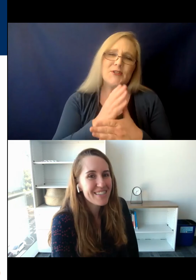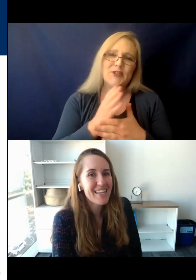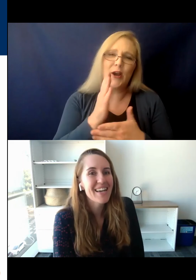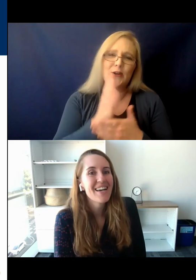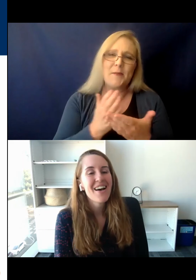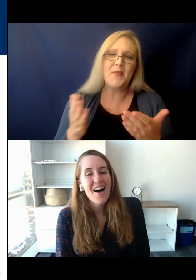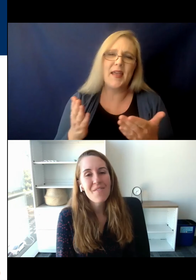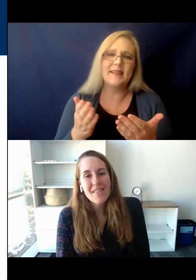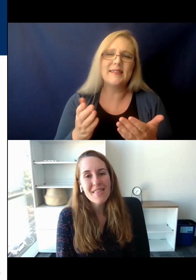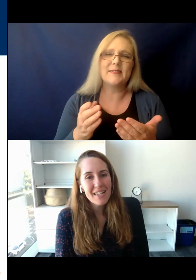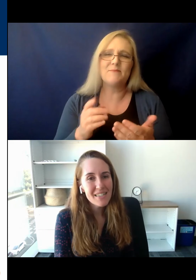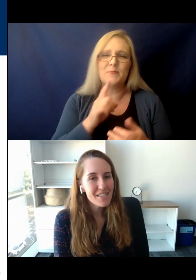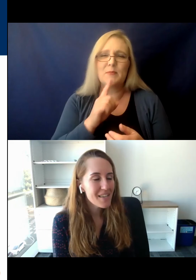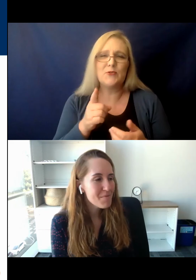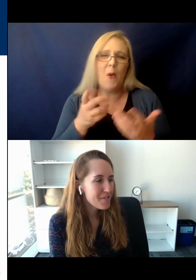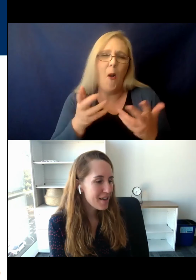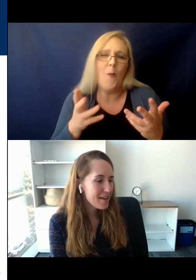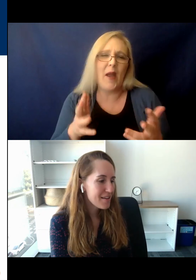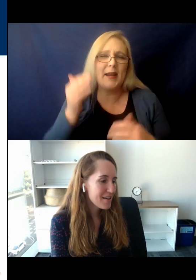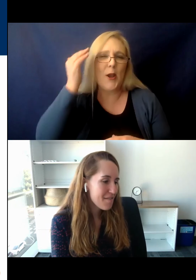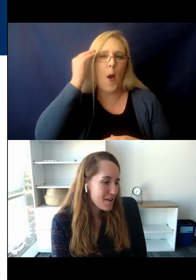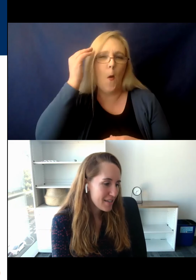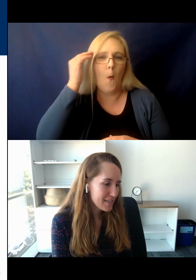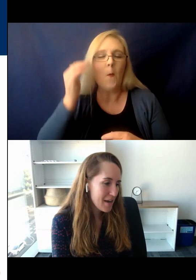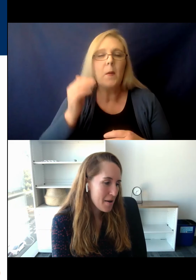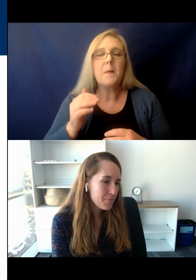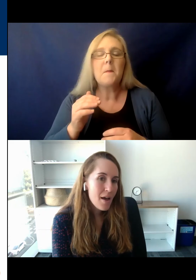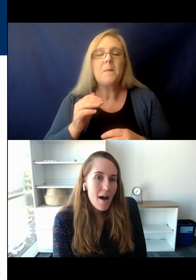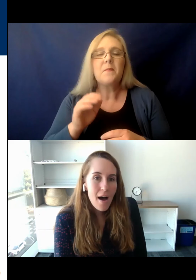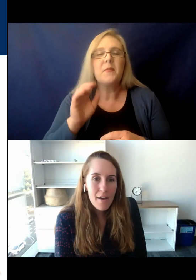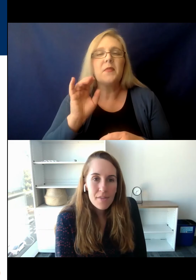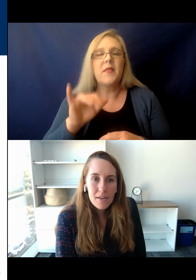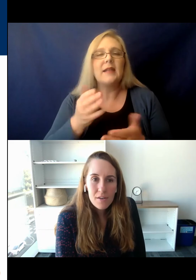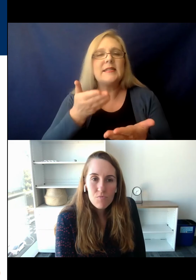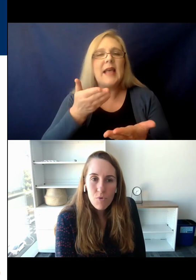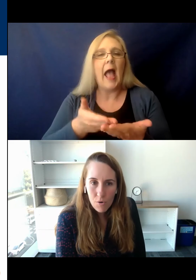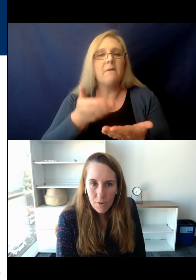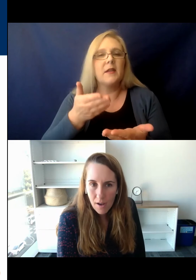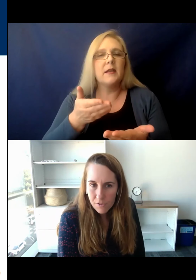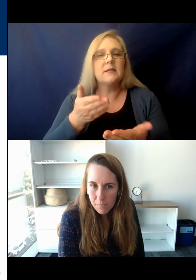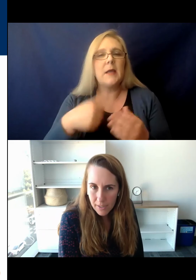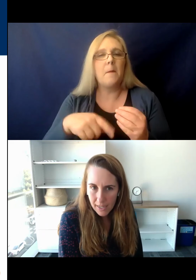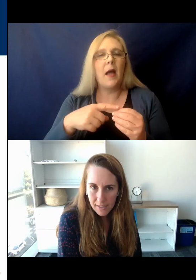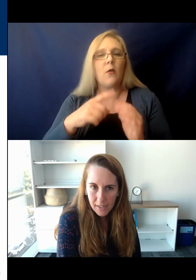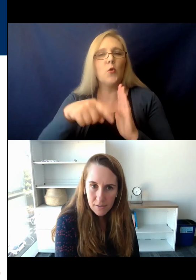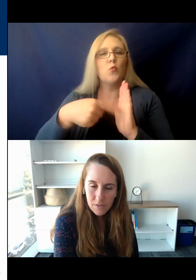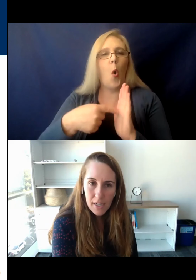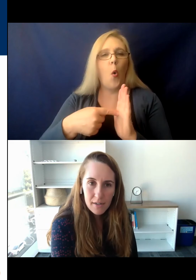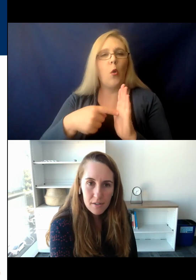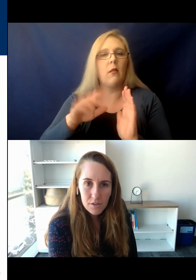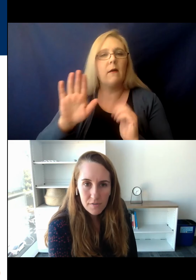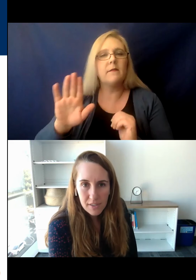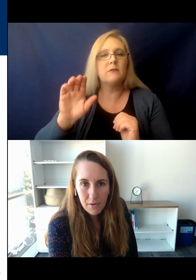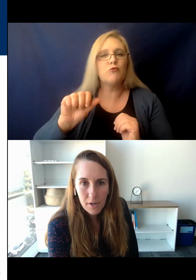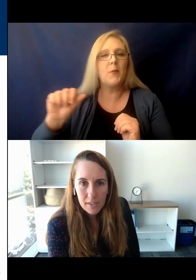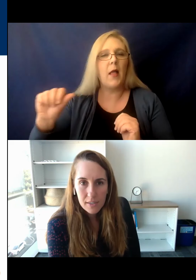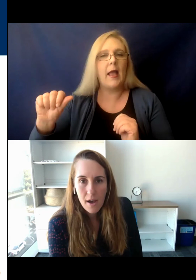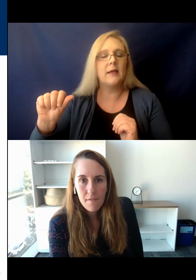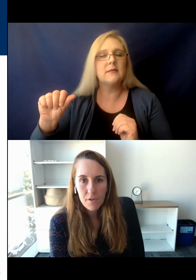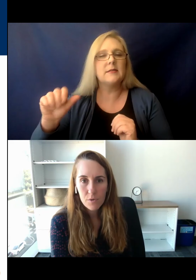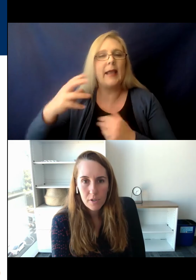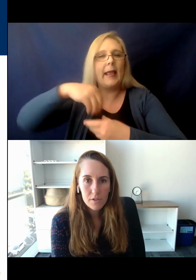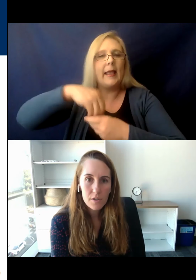you all sit. And that is some of the evidence on the role of AAAs in service